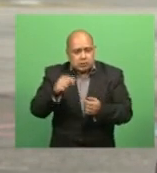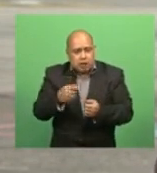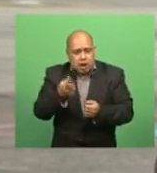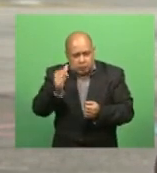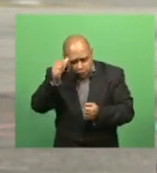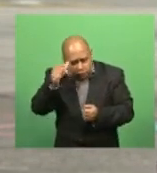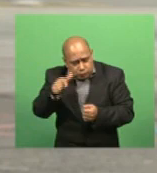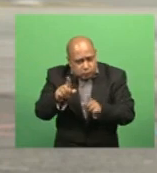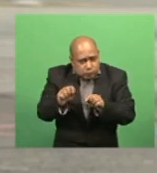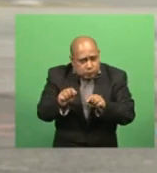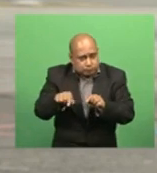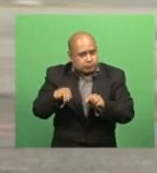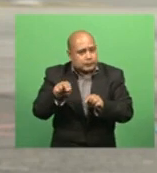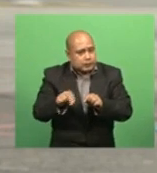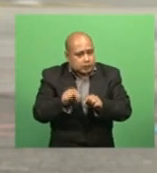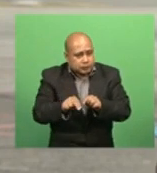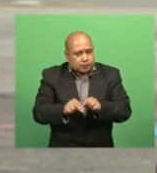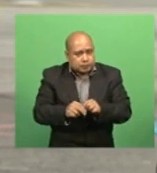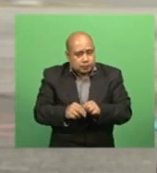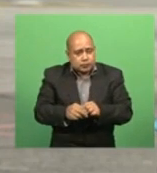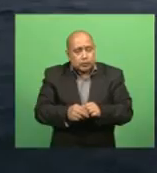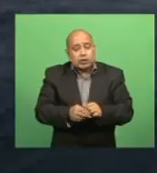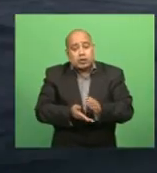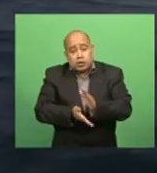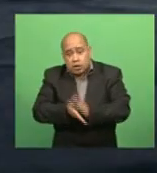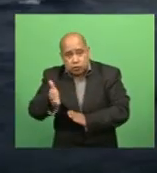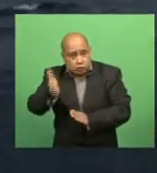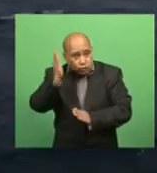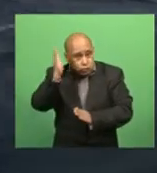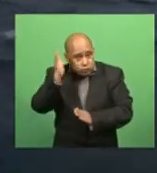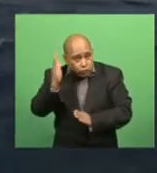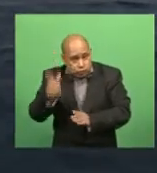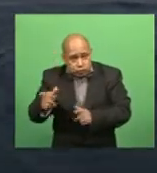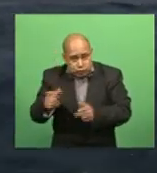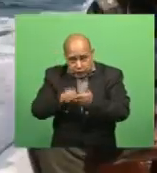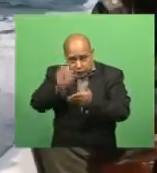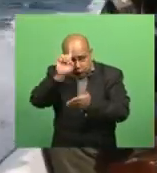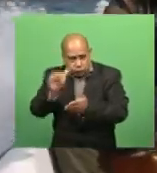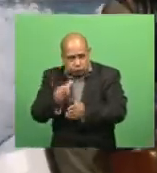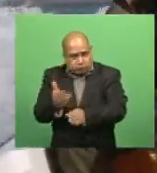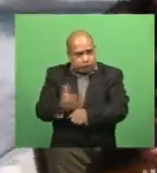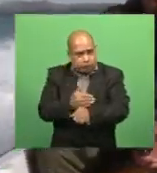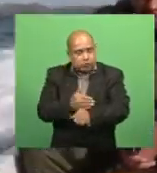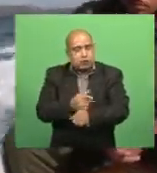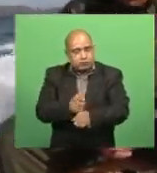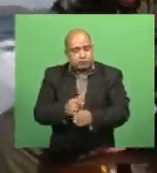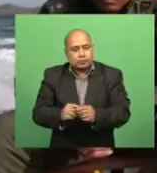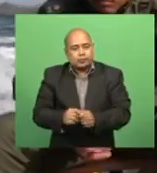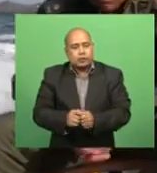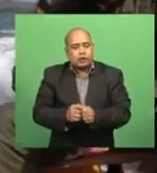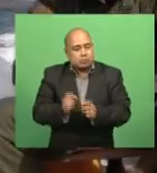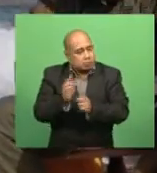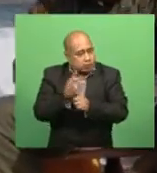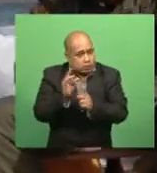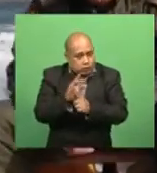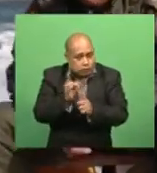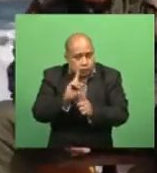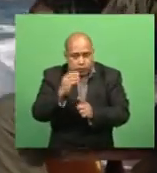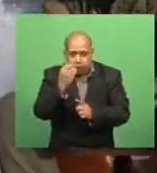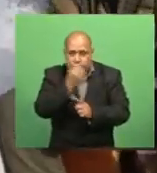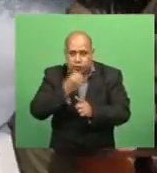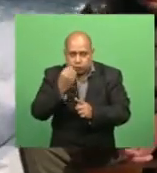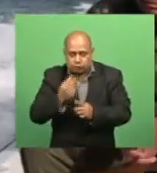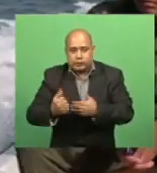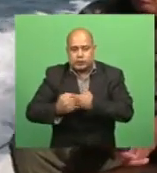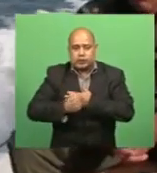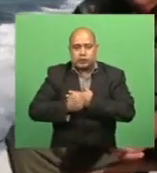school. That is the education need. Shelter is important, food security, and of course